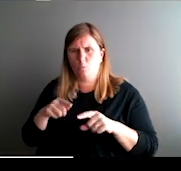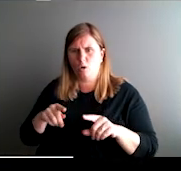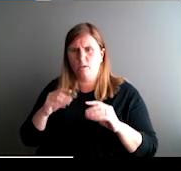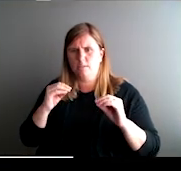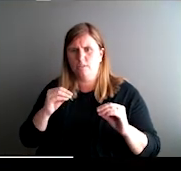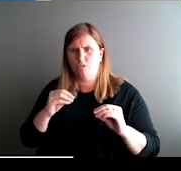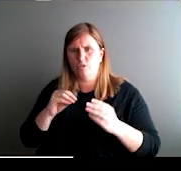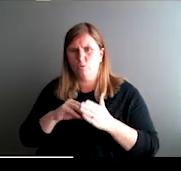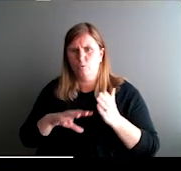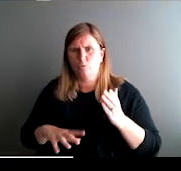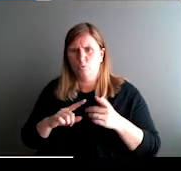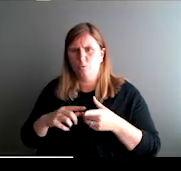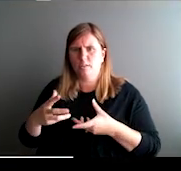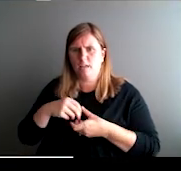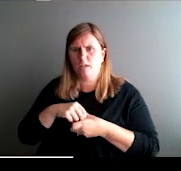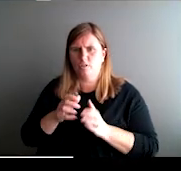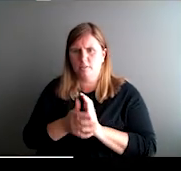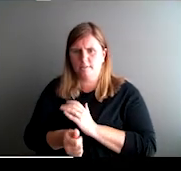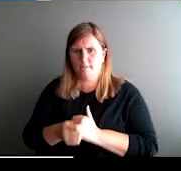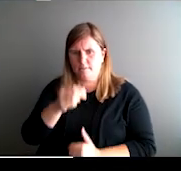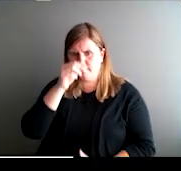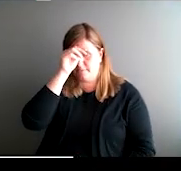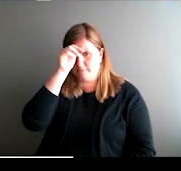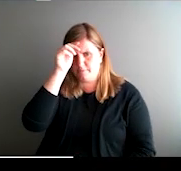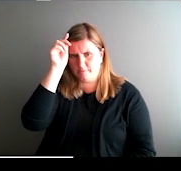teaching students to engage in these skills.